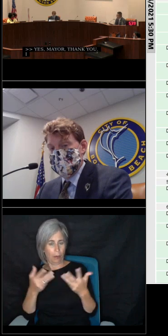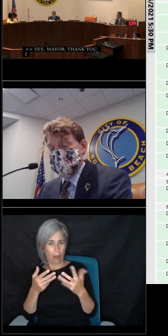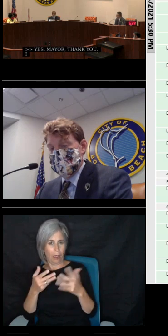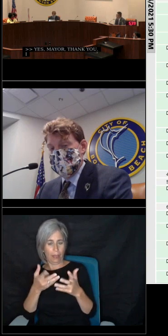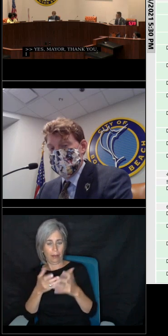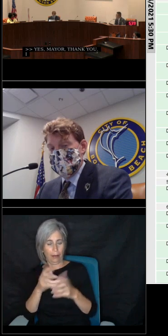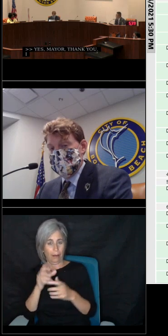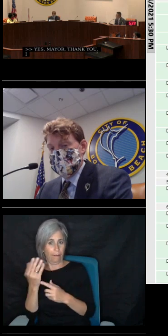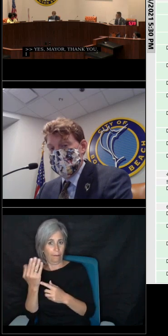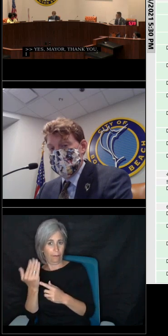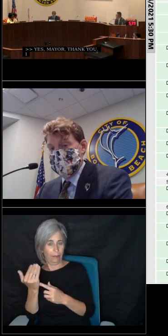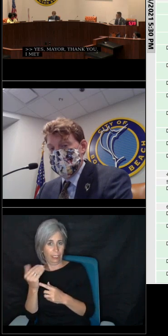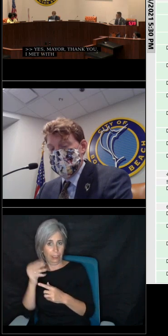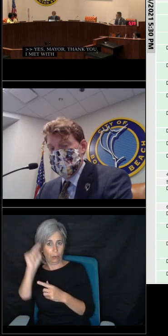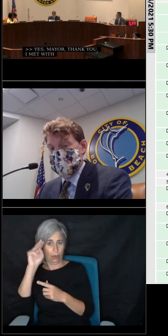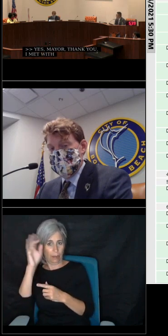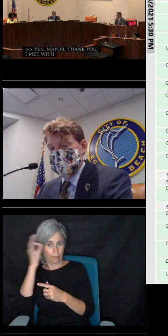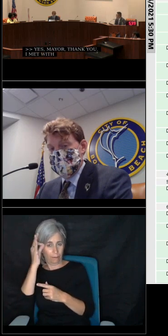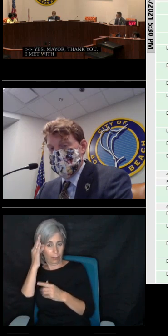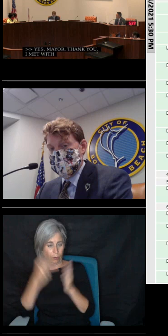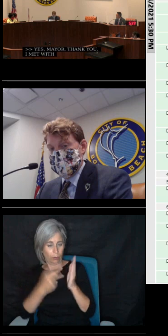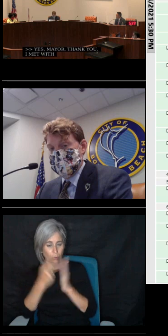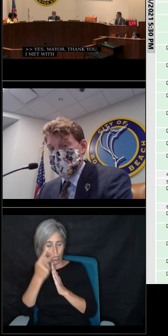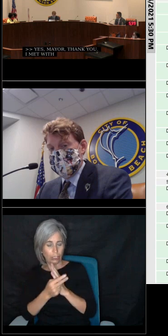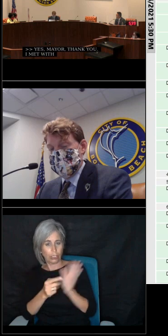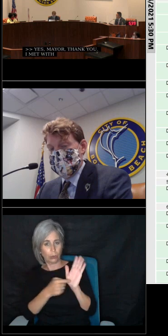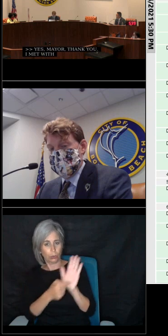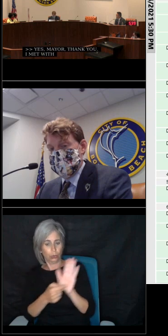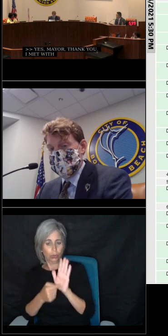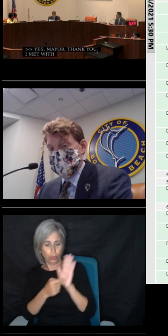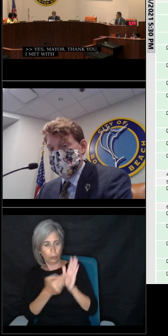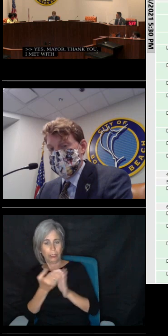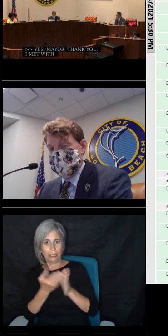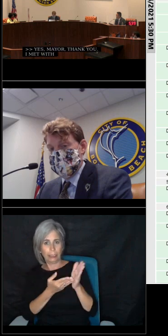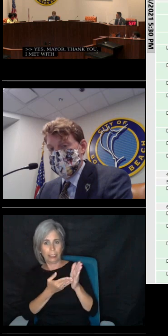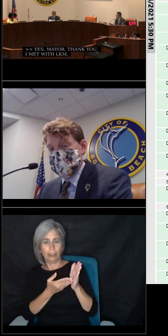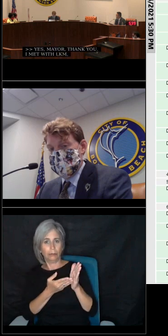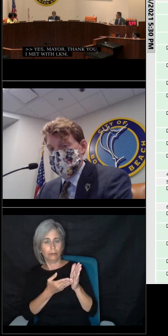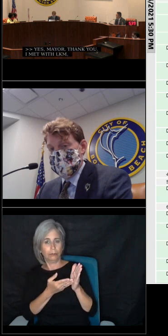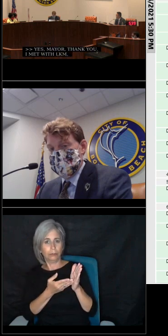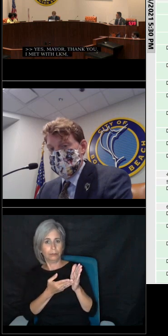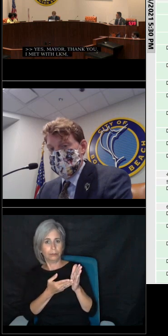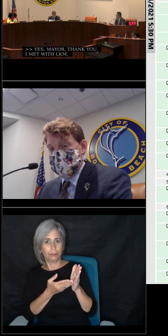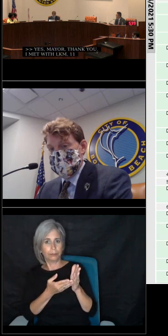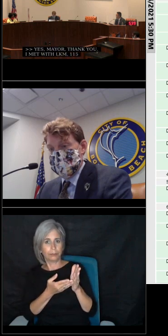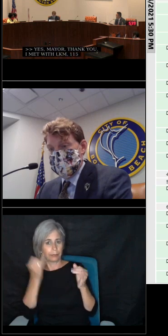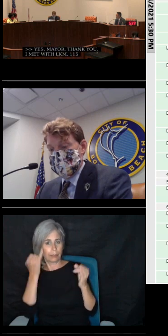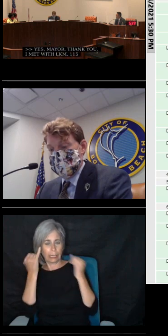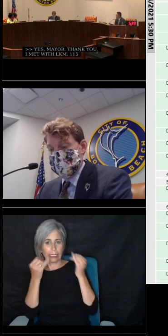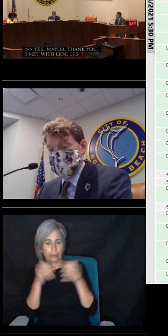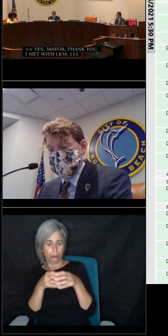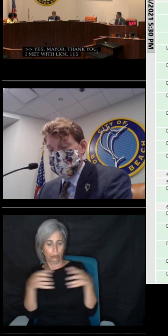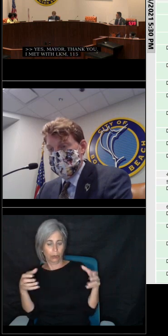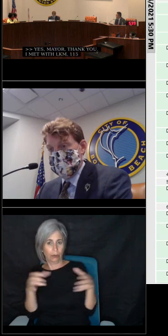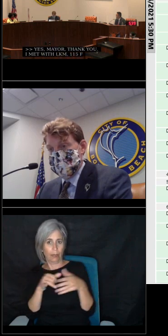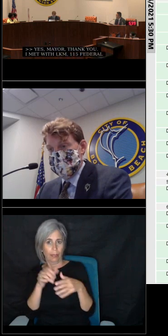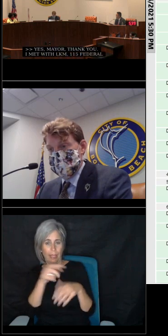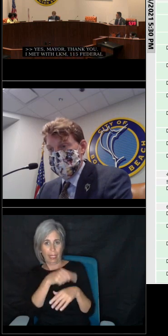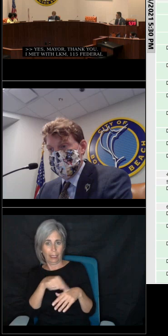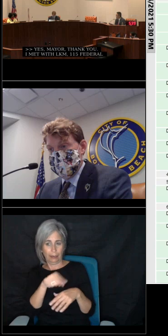Federal project, and they were showing me some ideations that they have for build out of that